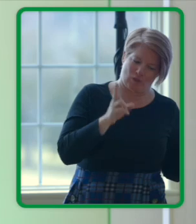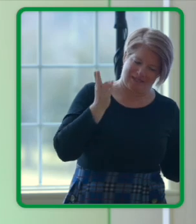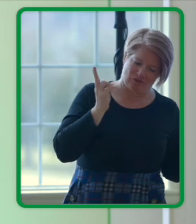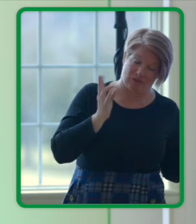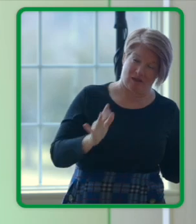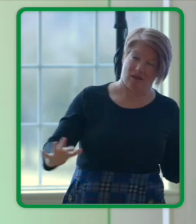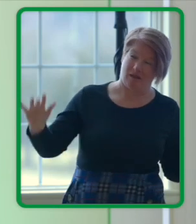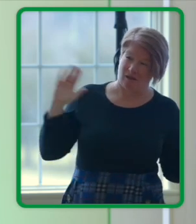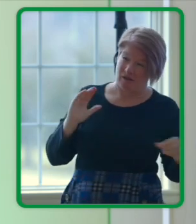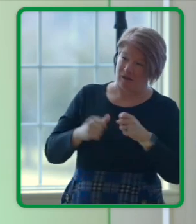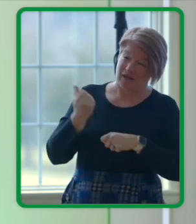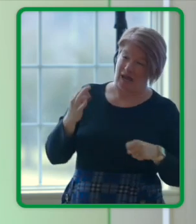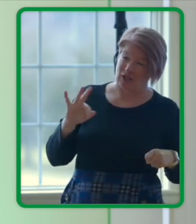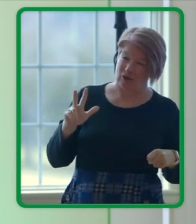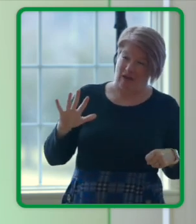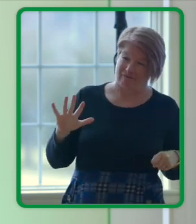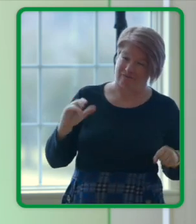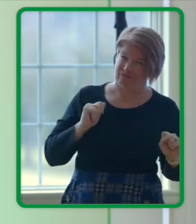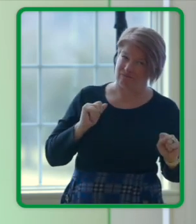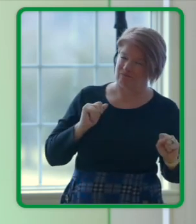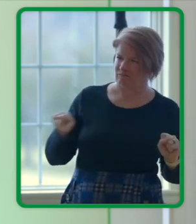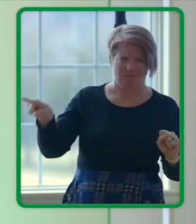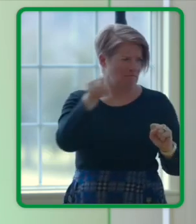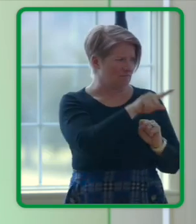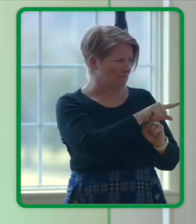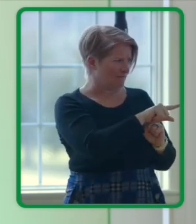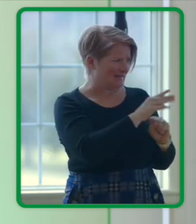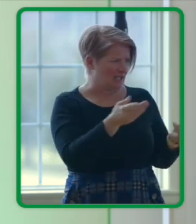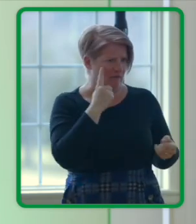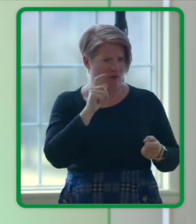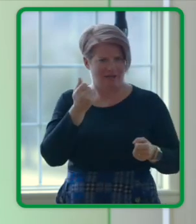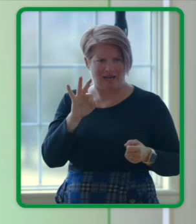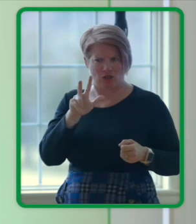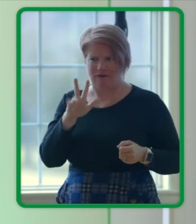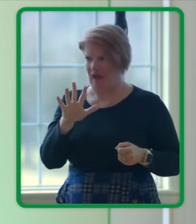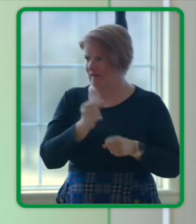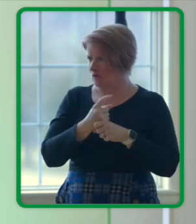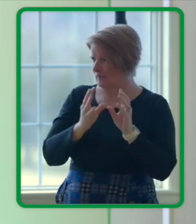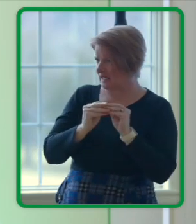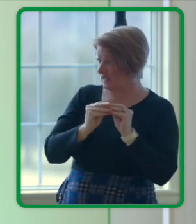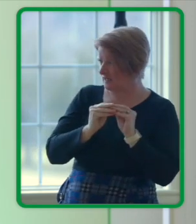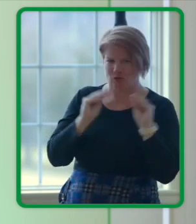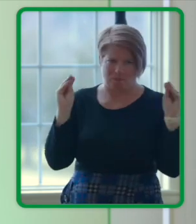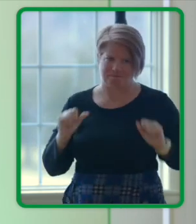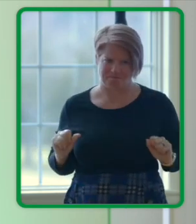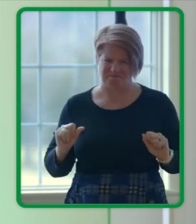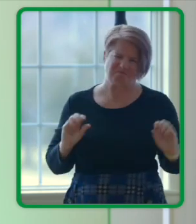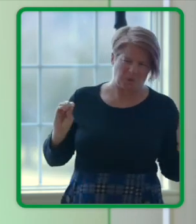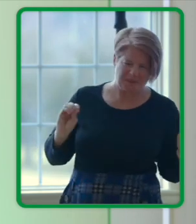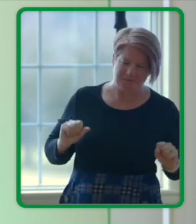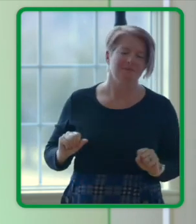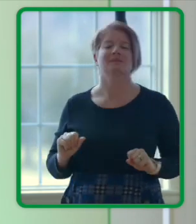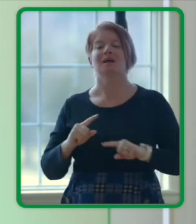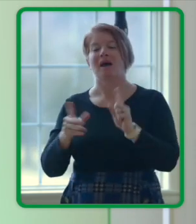to 1935. I don't think we had anyone in the room tonight that was here for that annual meeting in 1935, but I do